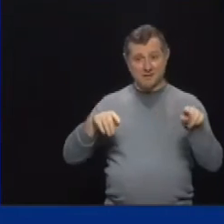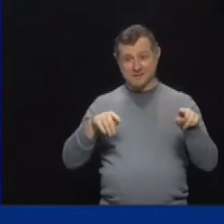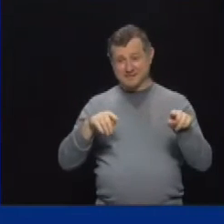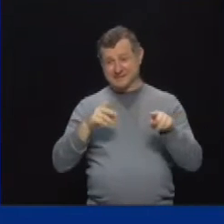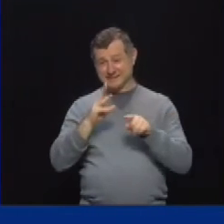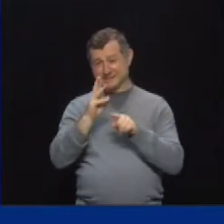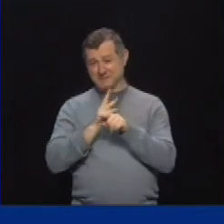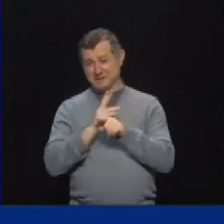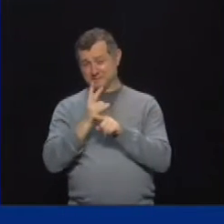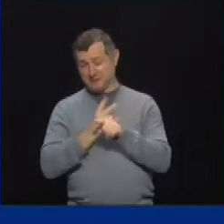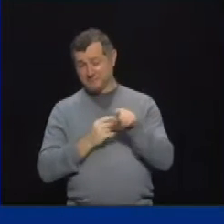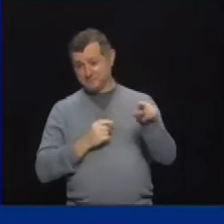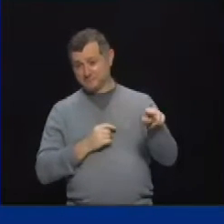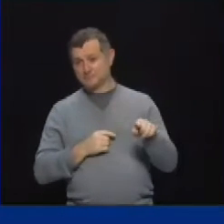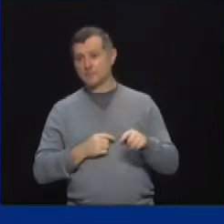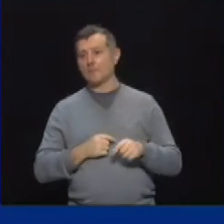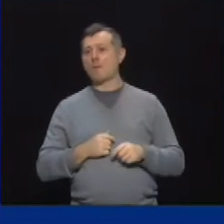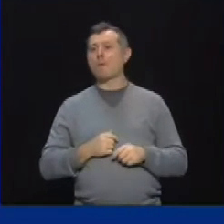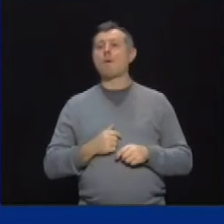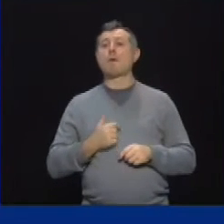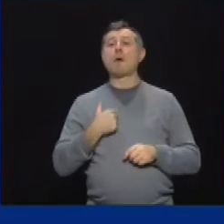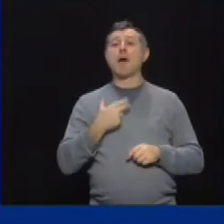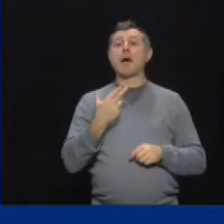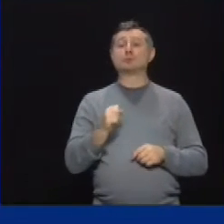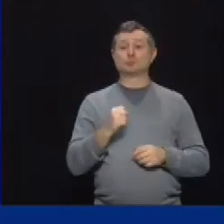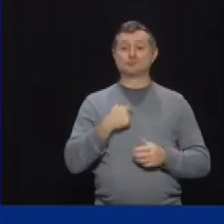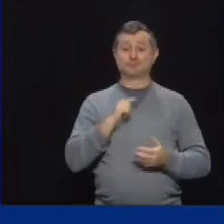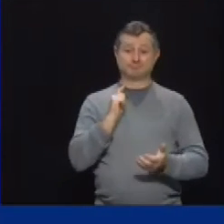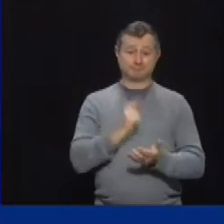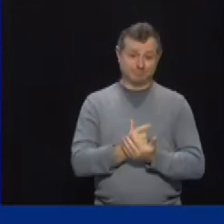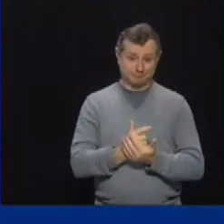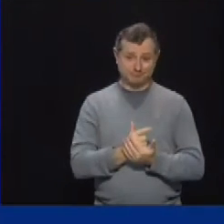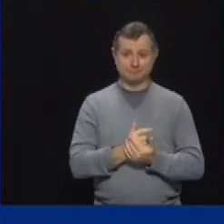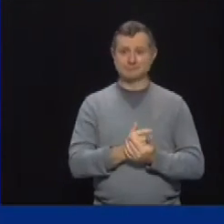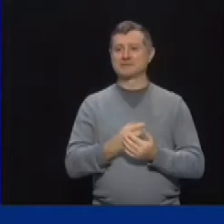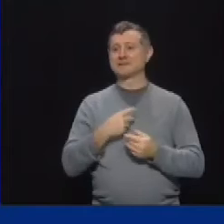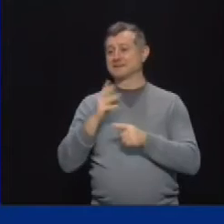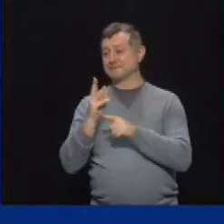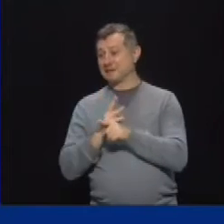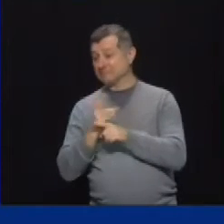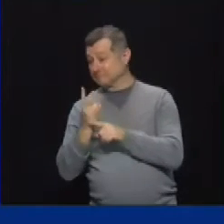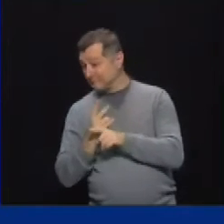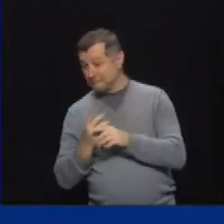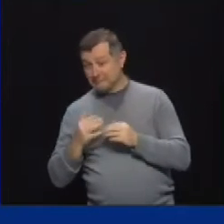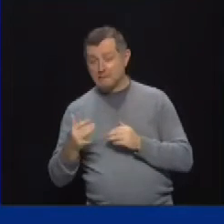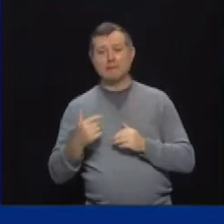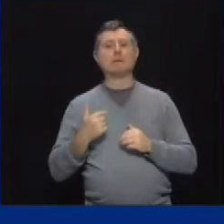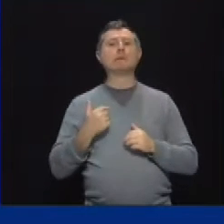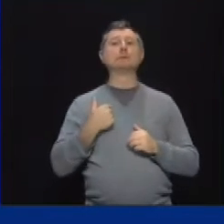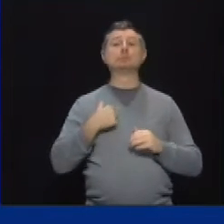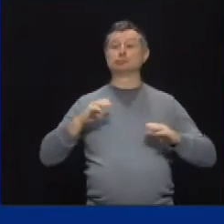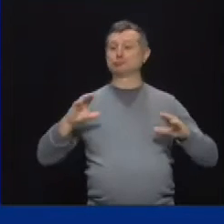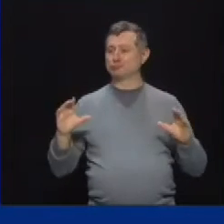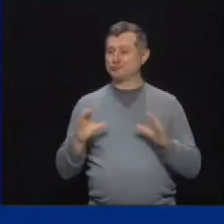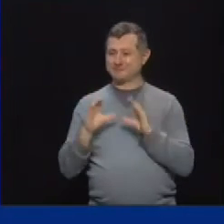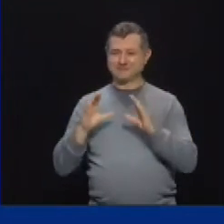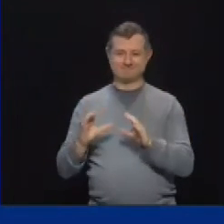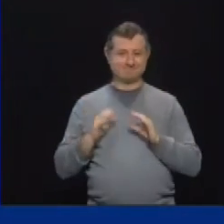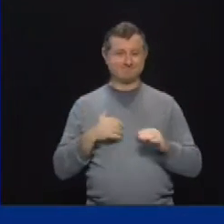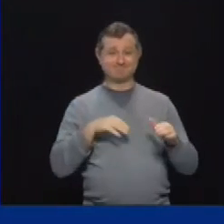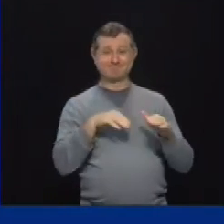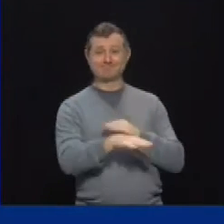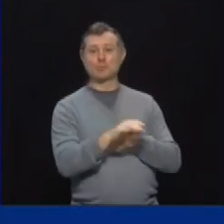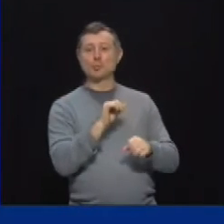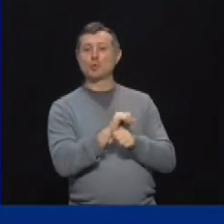degree could get a certificate and literally be able to start going into a healthcare setting. So for people looking to be part of this army and part